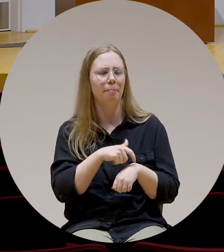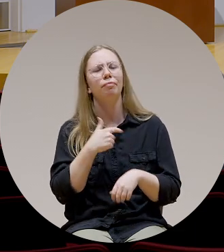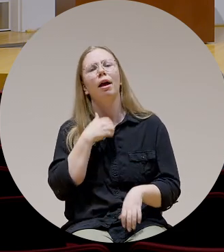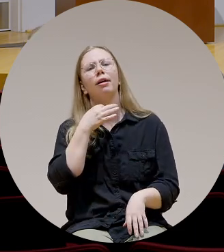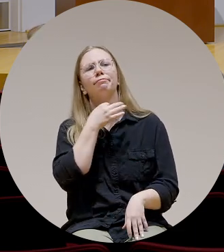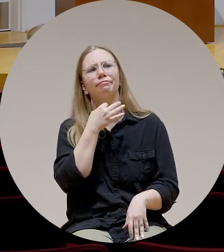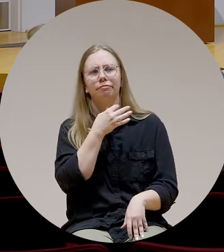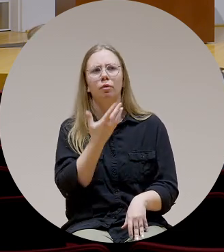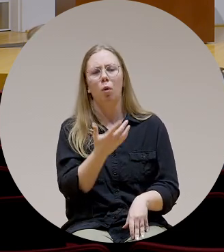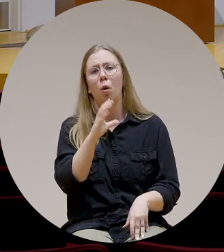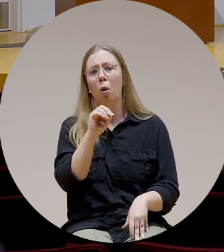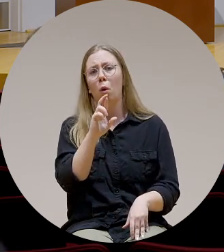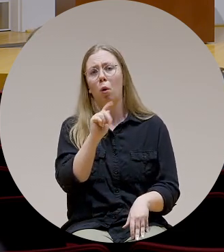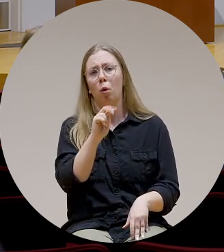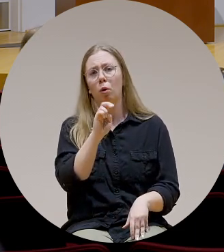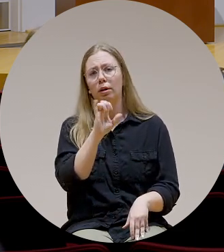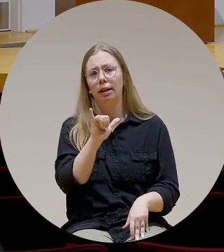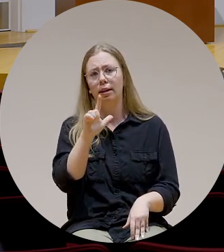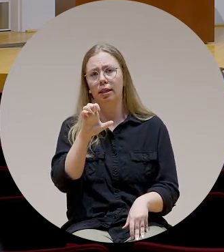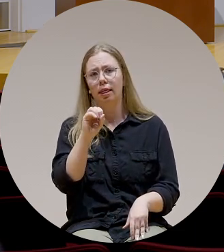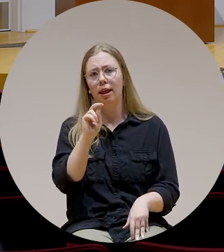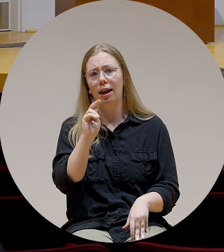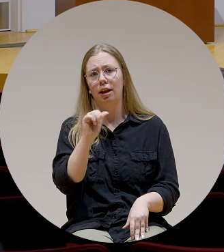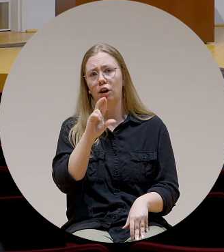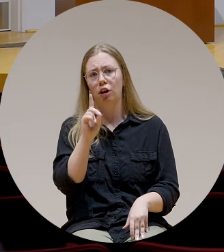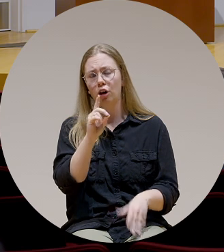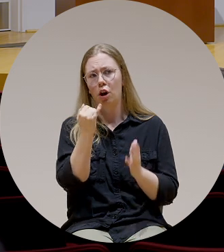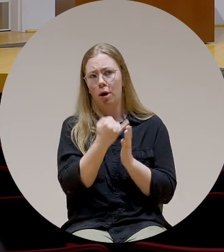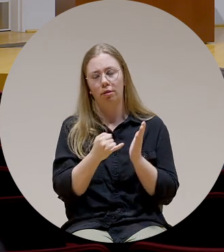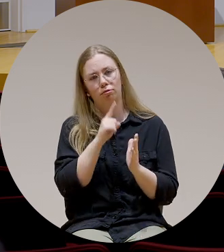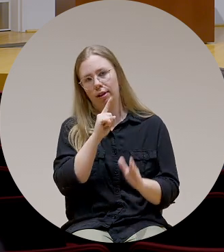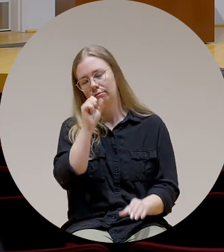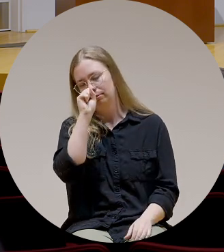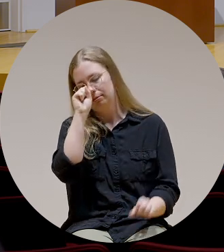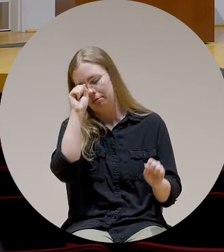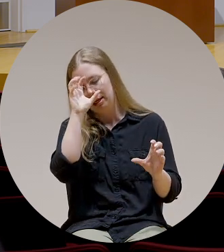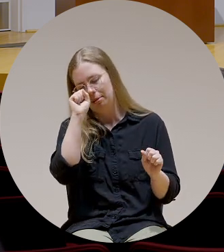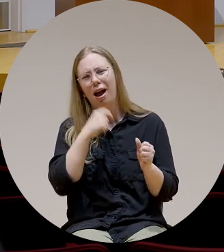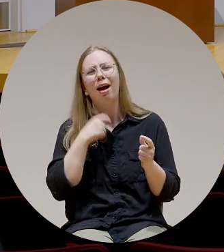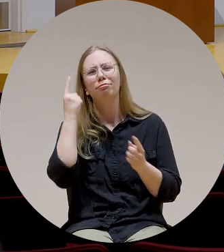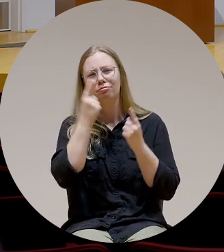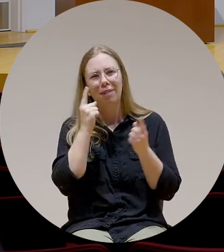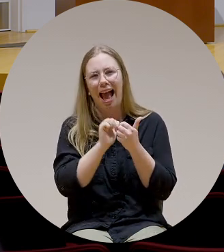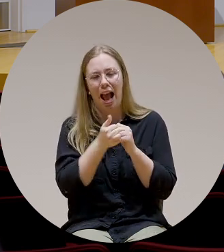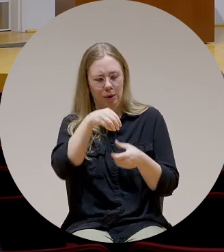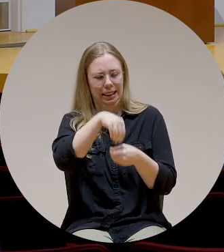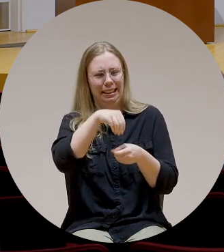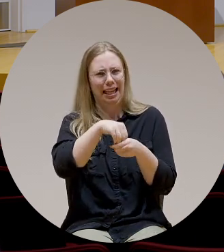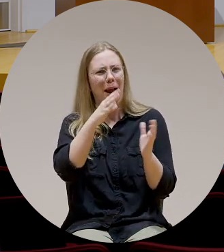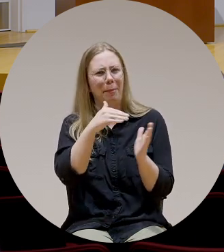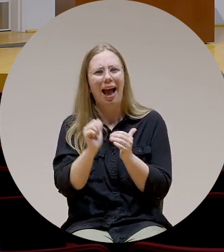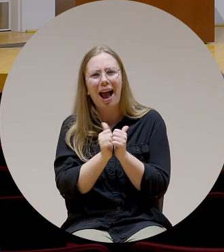piece, which is just exquisite, but how did she paint the inside of it? Because the inside